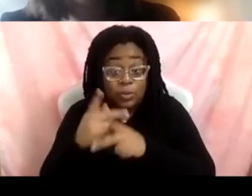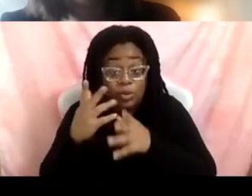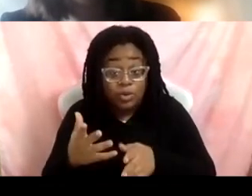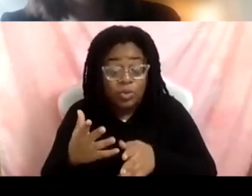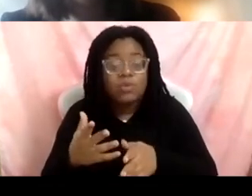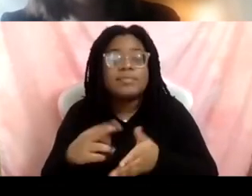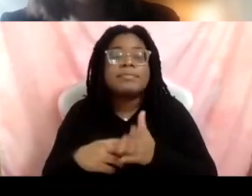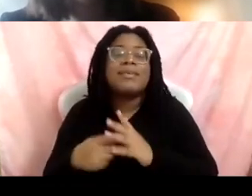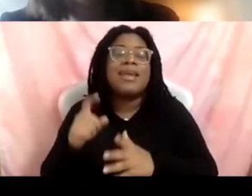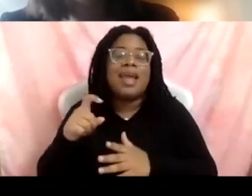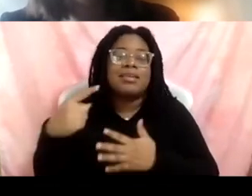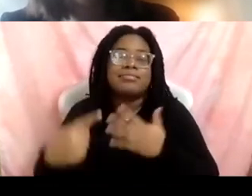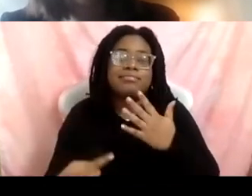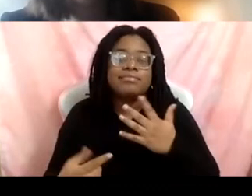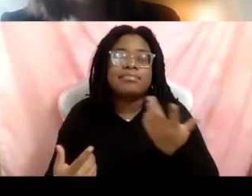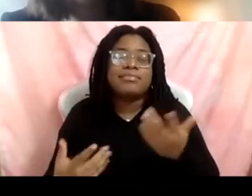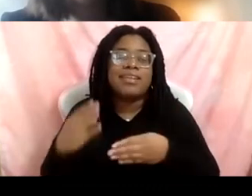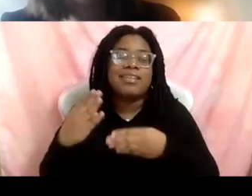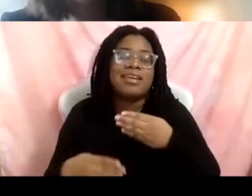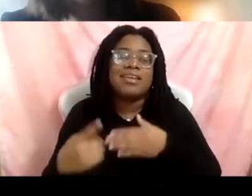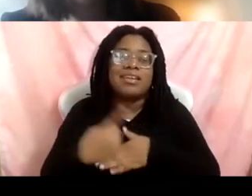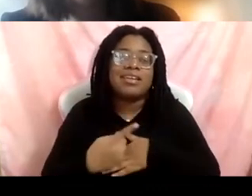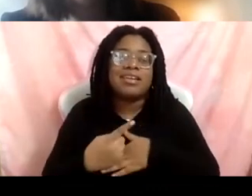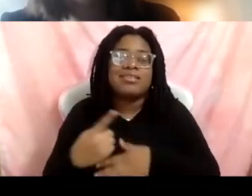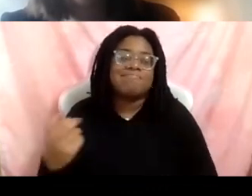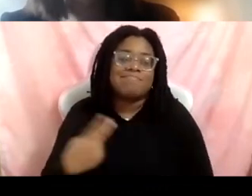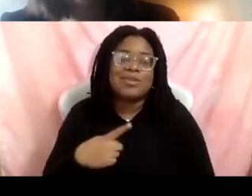things that I'm going to need. And ultimately, at the end of the day, it always comes back to communication.